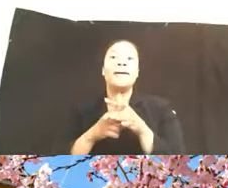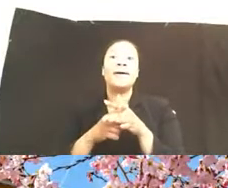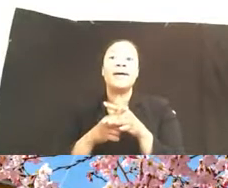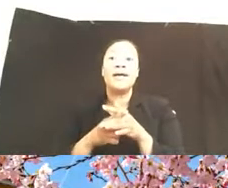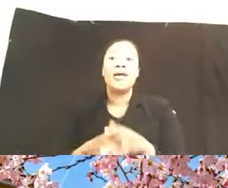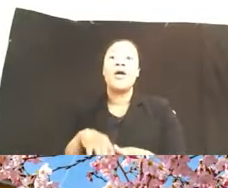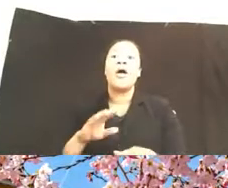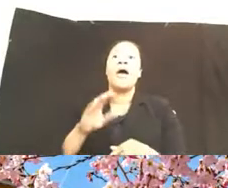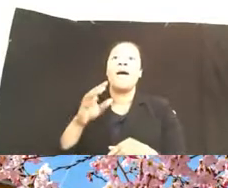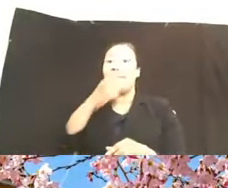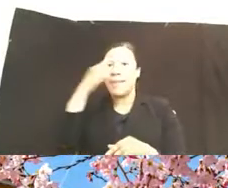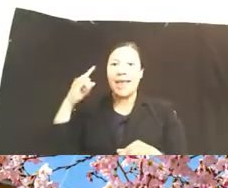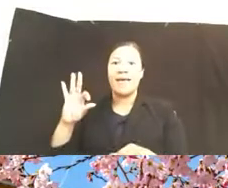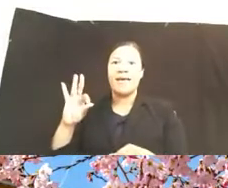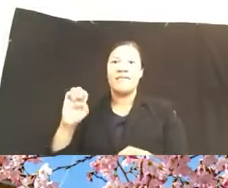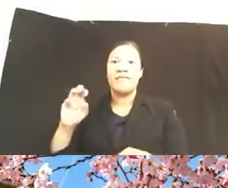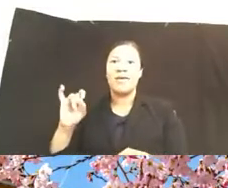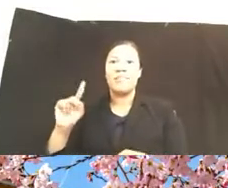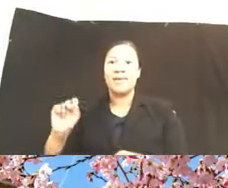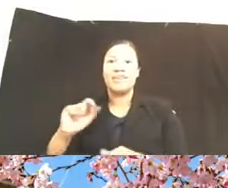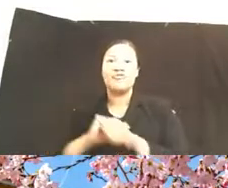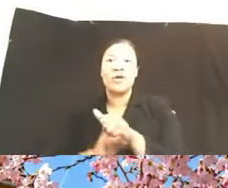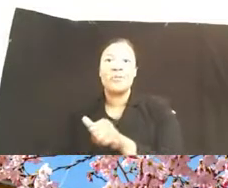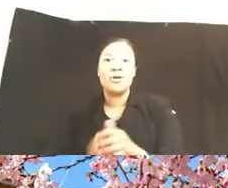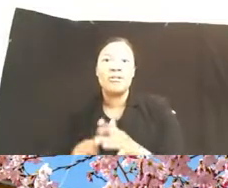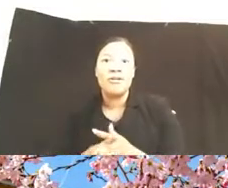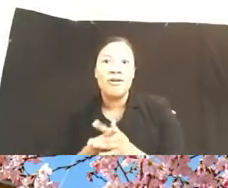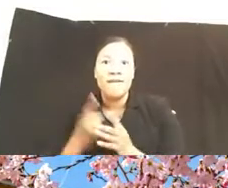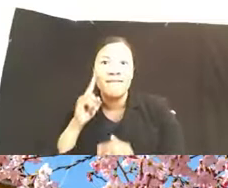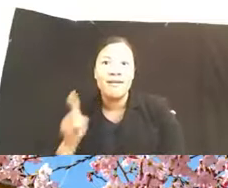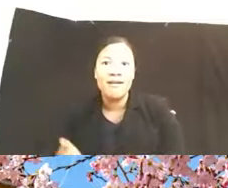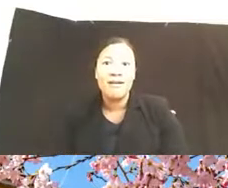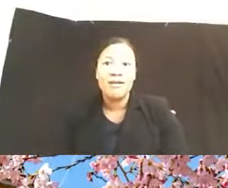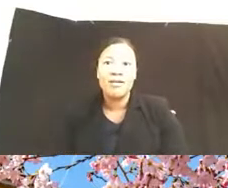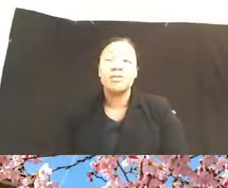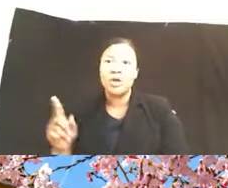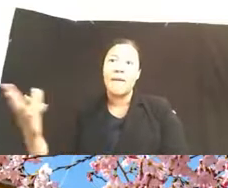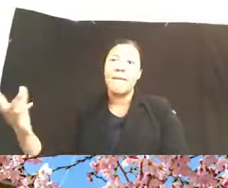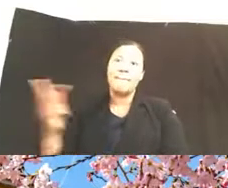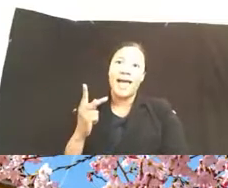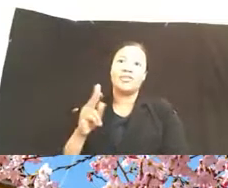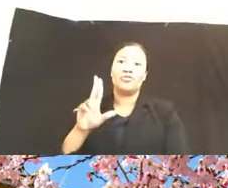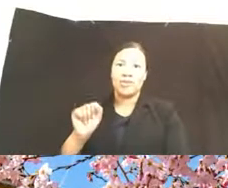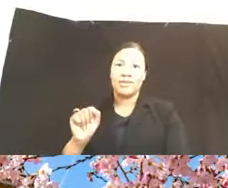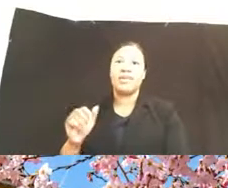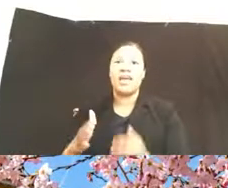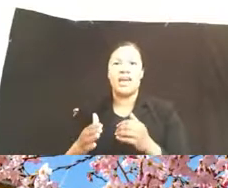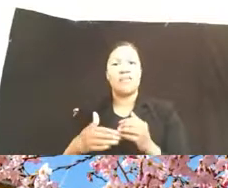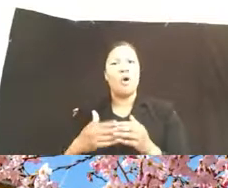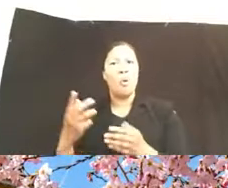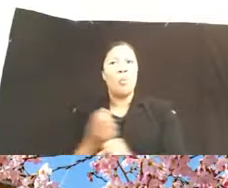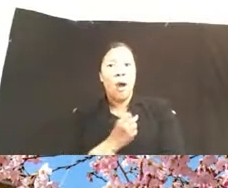were sown or nurtured even more. When she returned stateside amid winning several fellowships to write up her